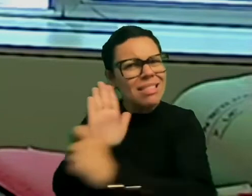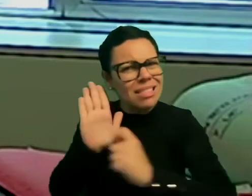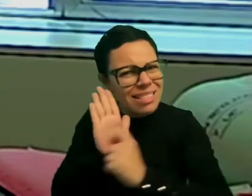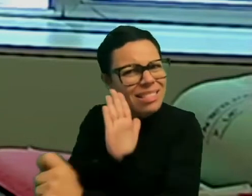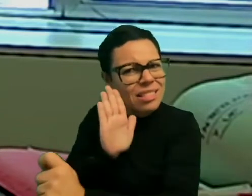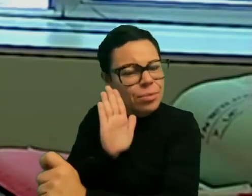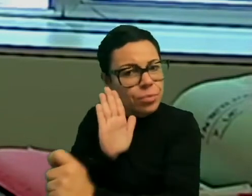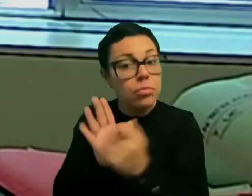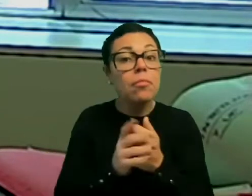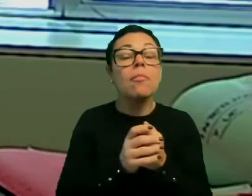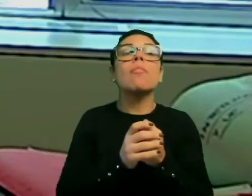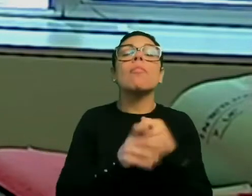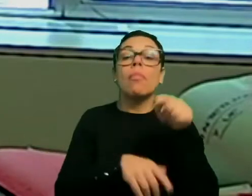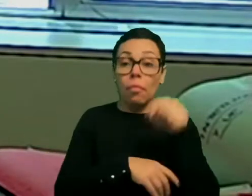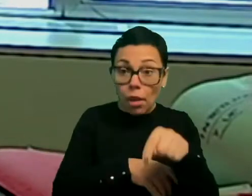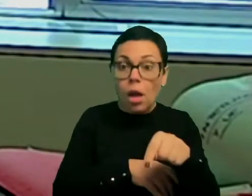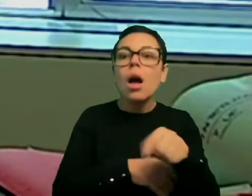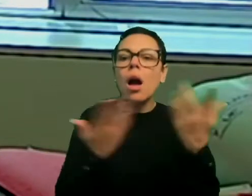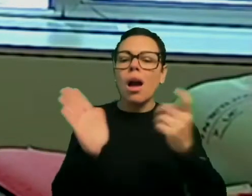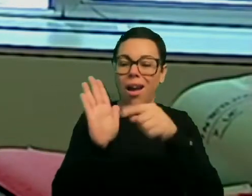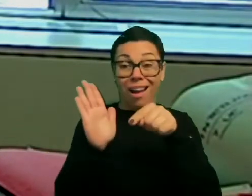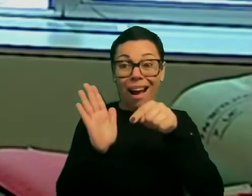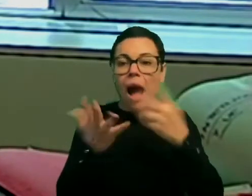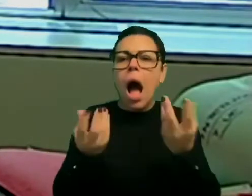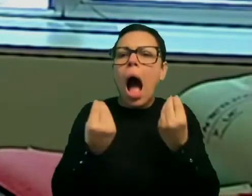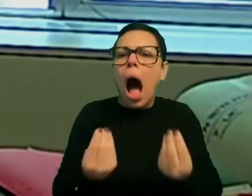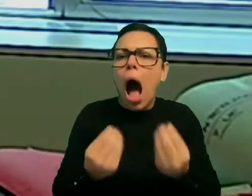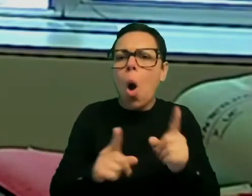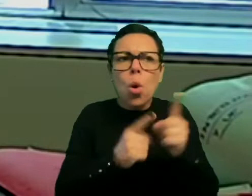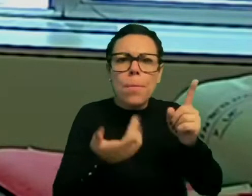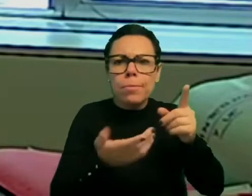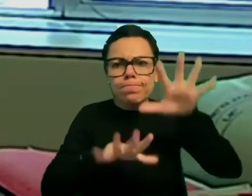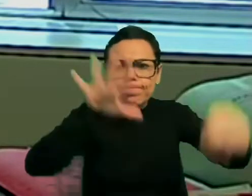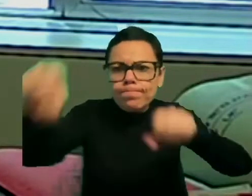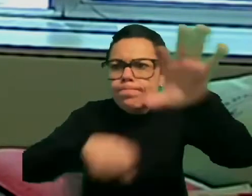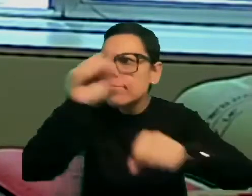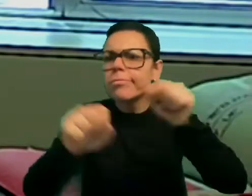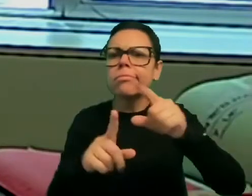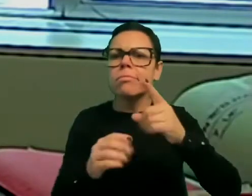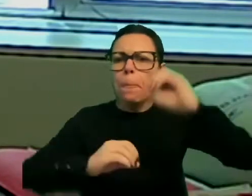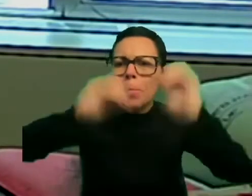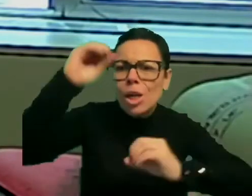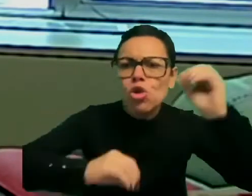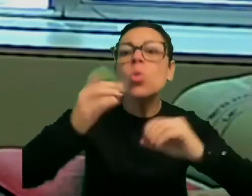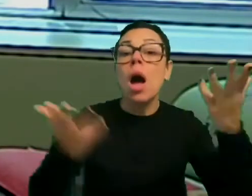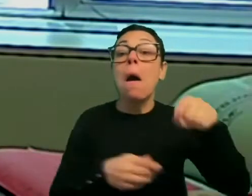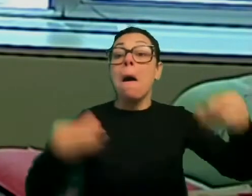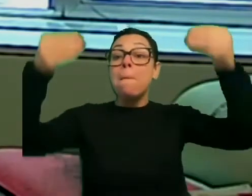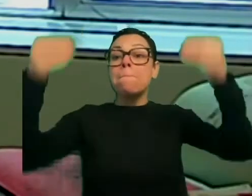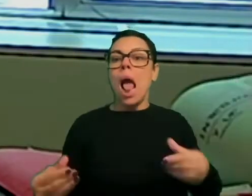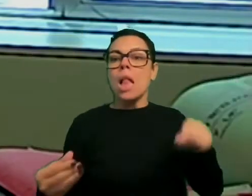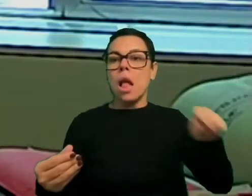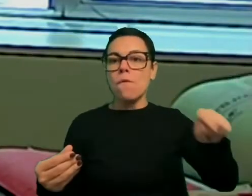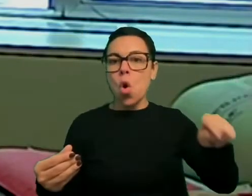through optional fields in our public procurement platform. So this means that these figures